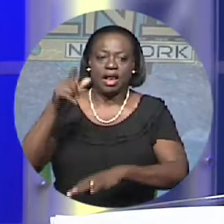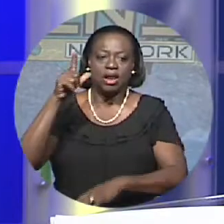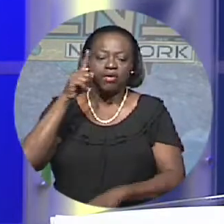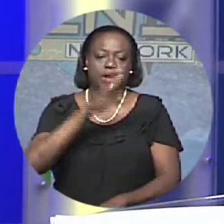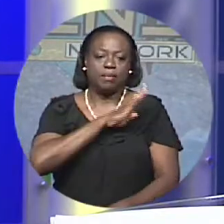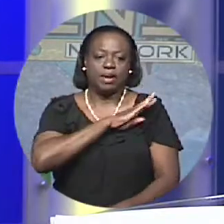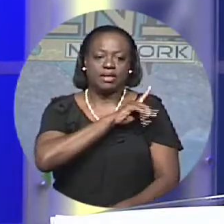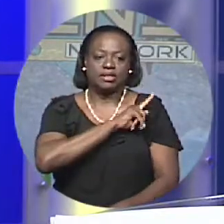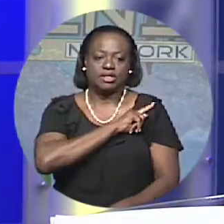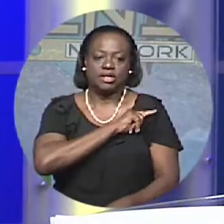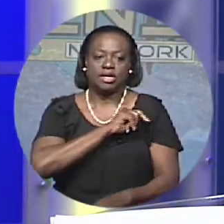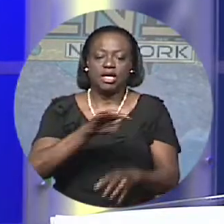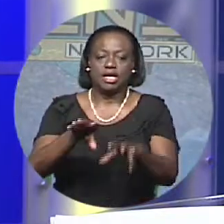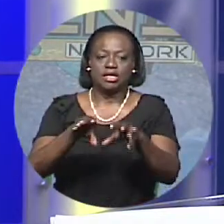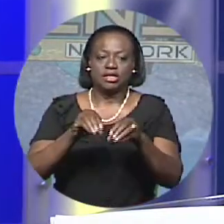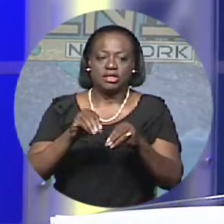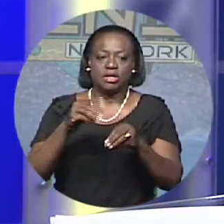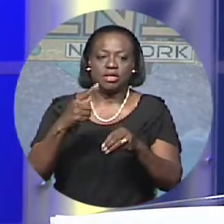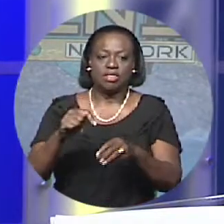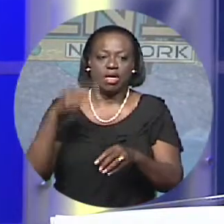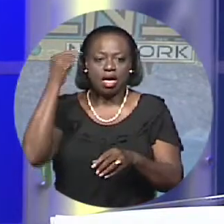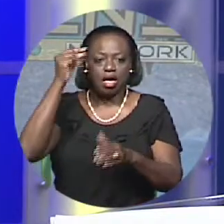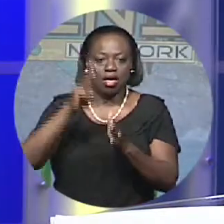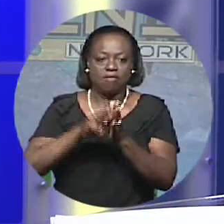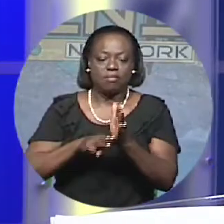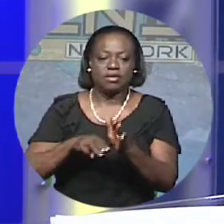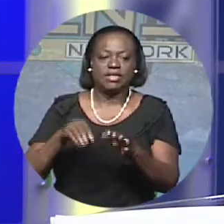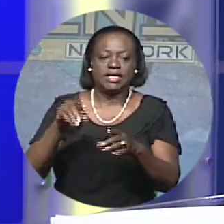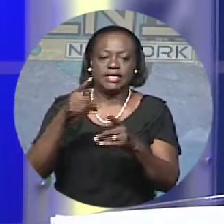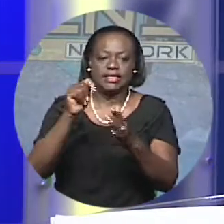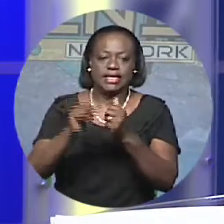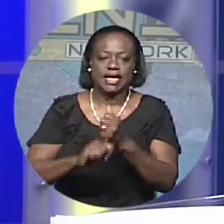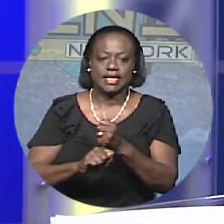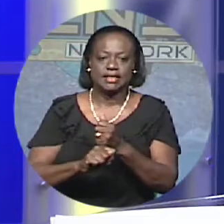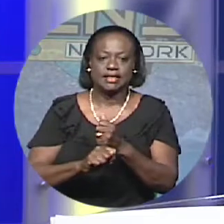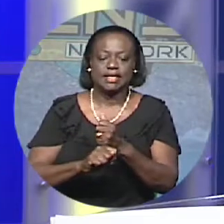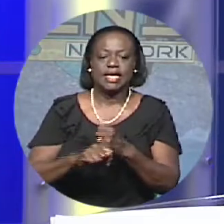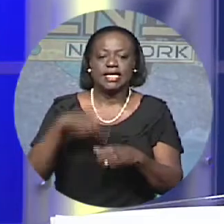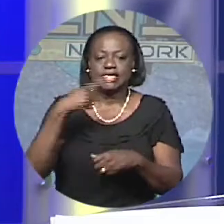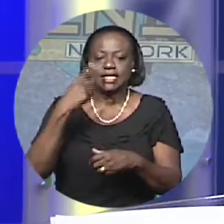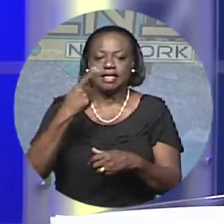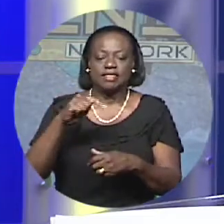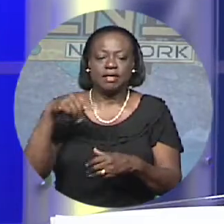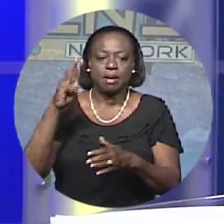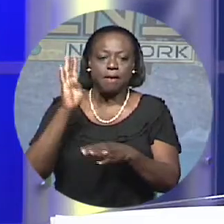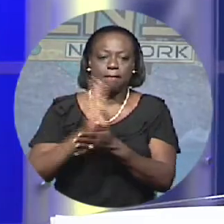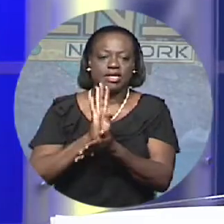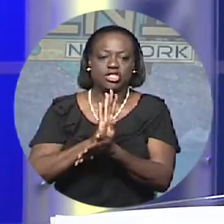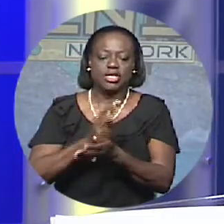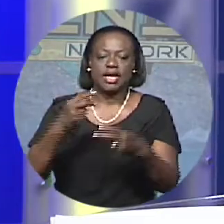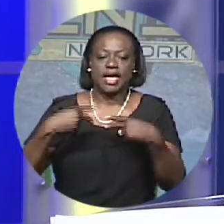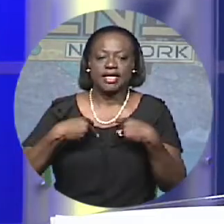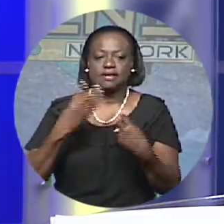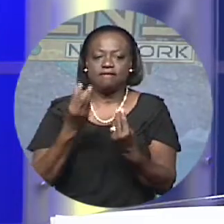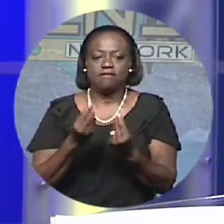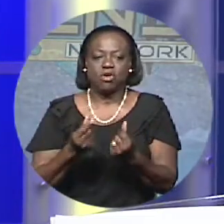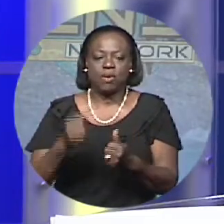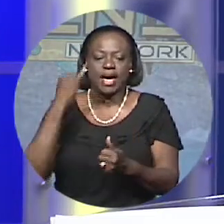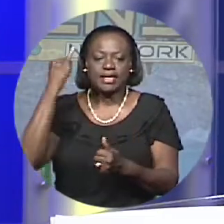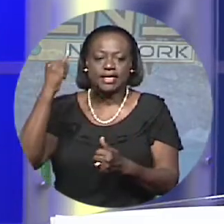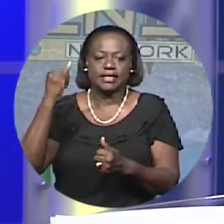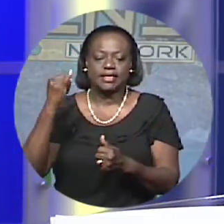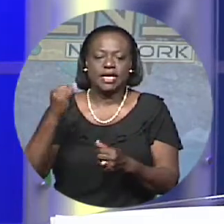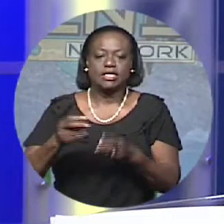its 2013-2014 budget. While she says the budget has a few meaningful ideas to spur jobs and growth overall,